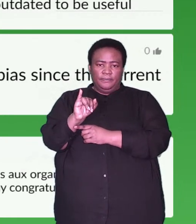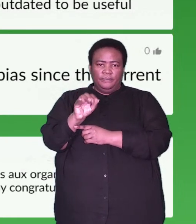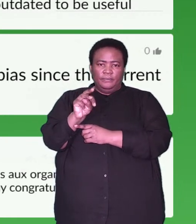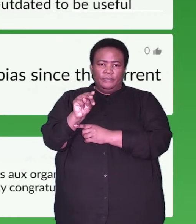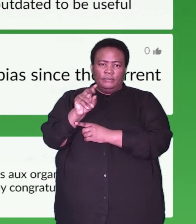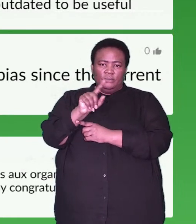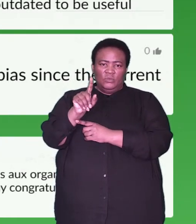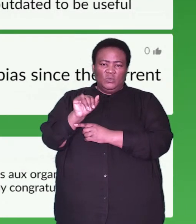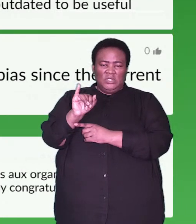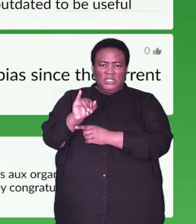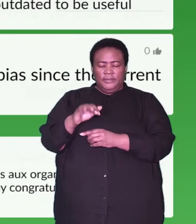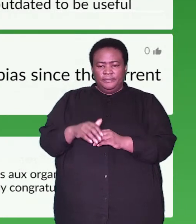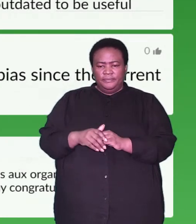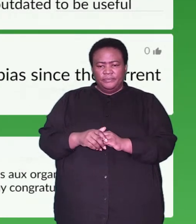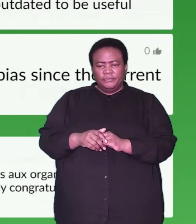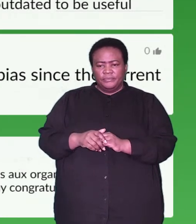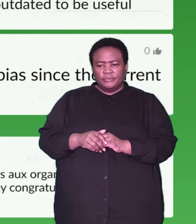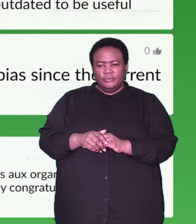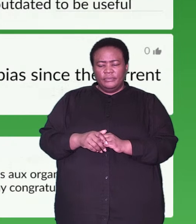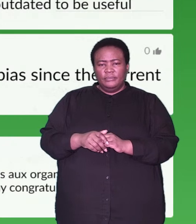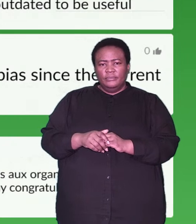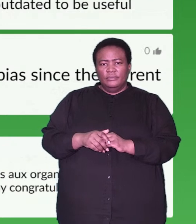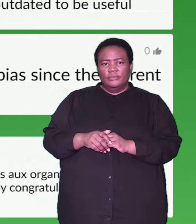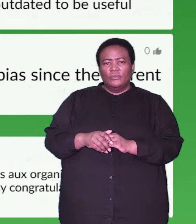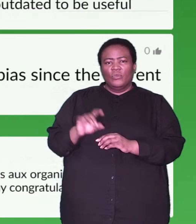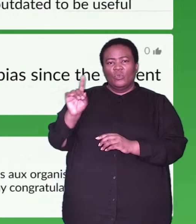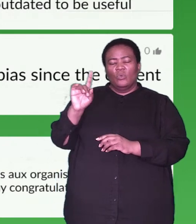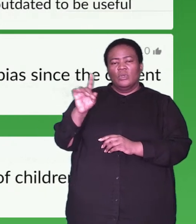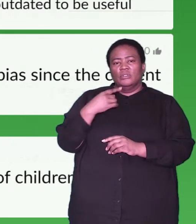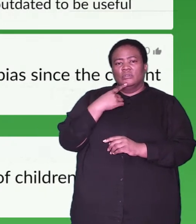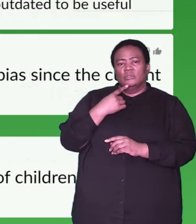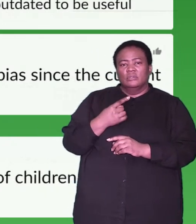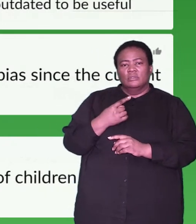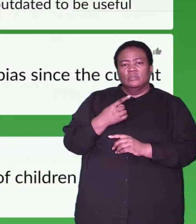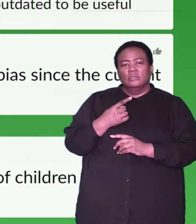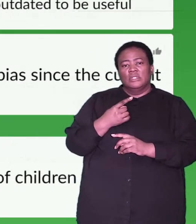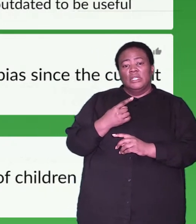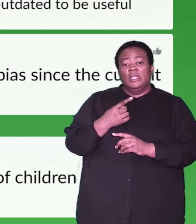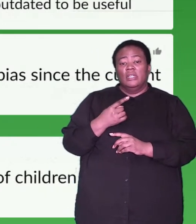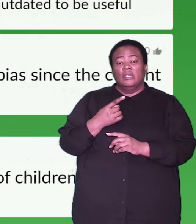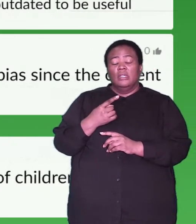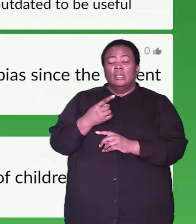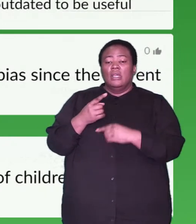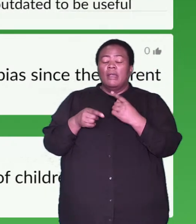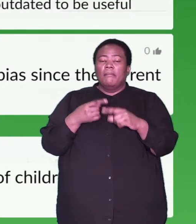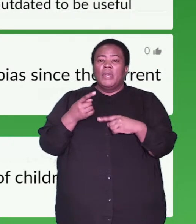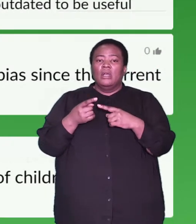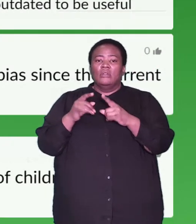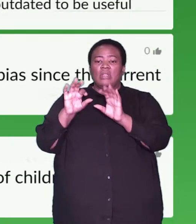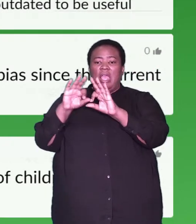What do you make of the argument that in the case of the African household, non-biological parent may still be,